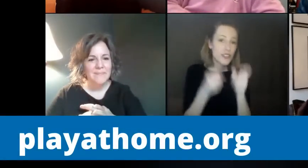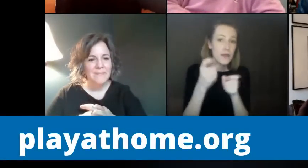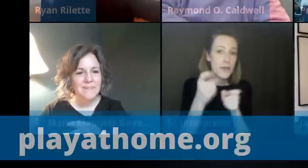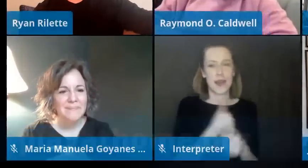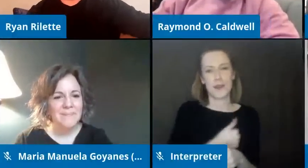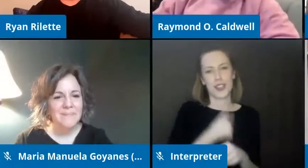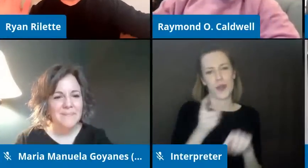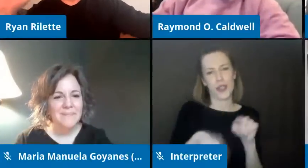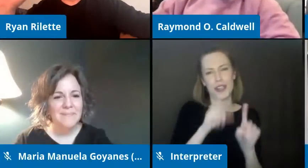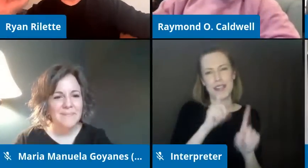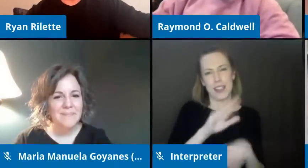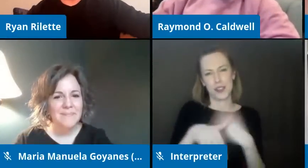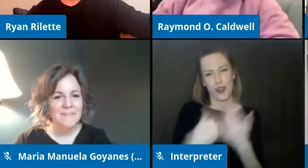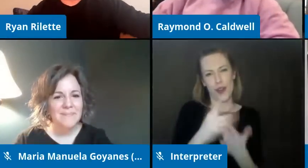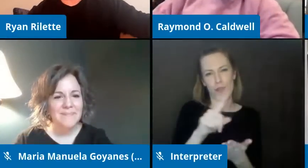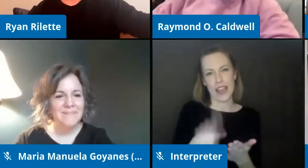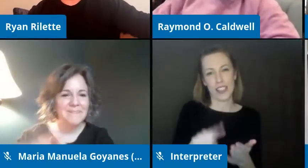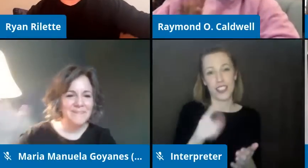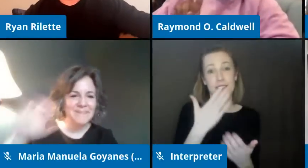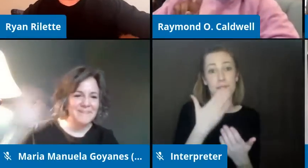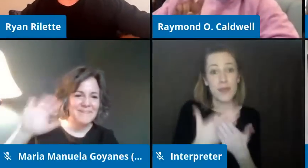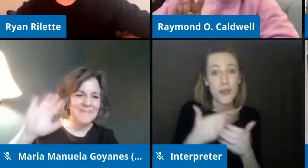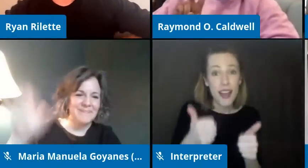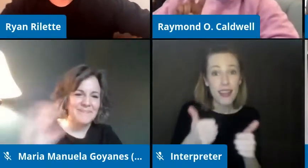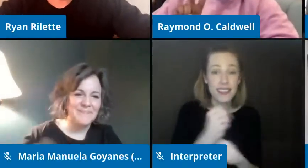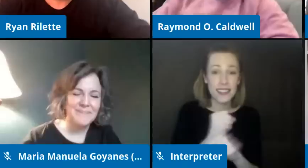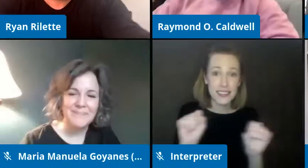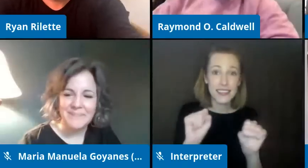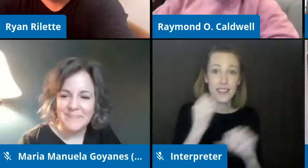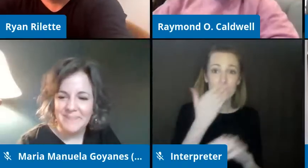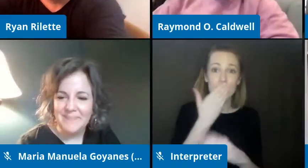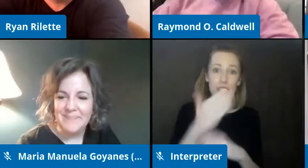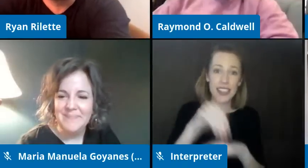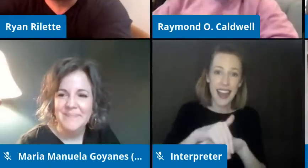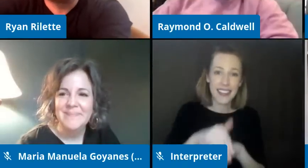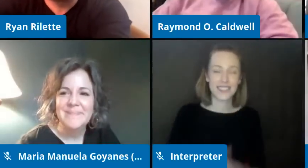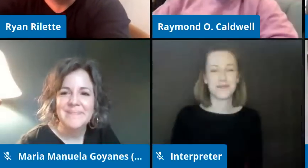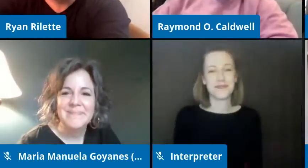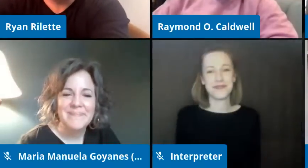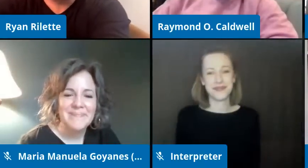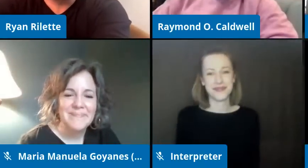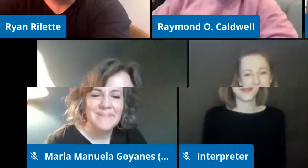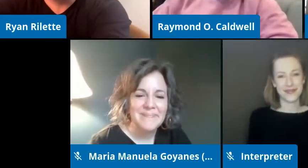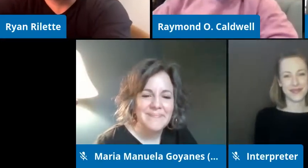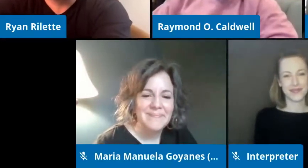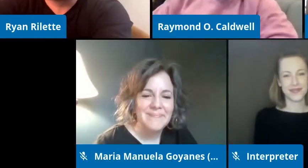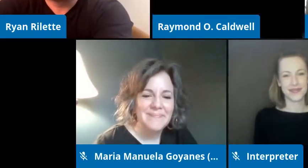Stay safe. Good night. Thank you all. Hi, everyone. Thank you.